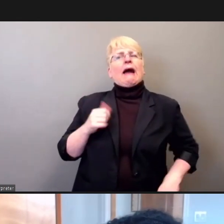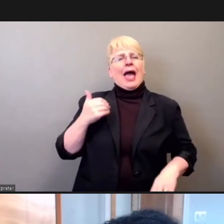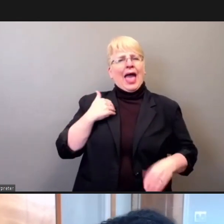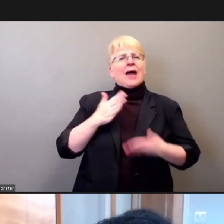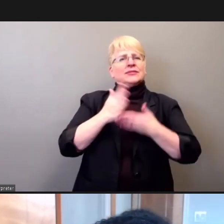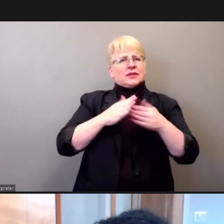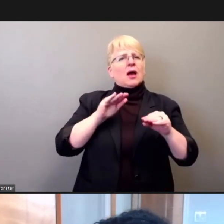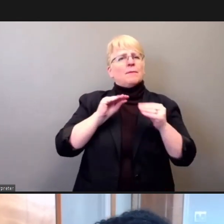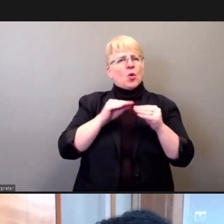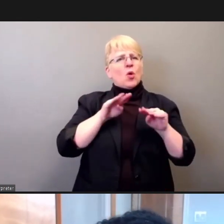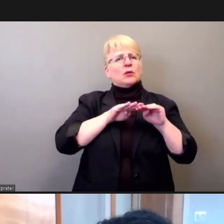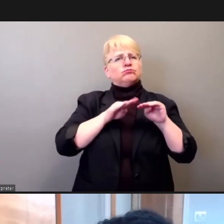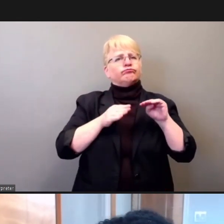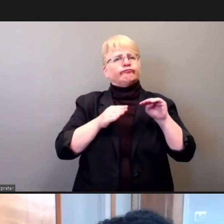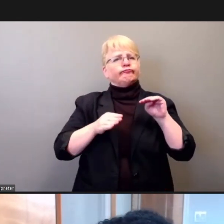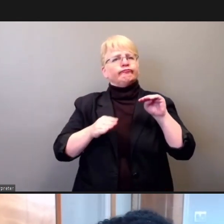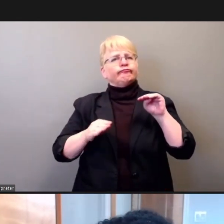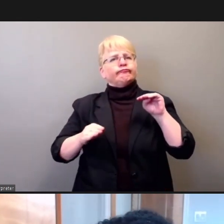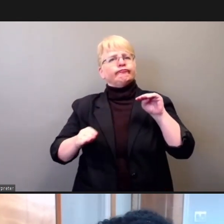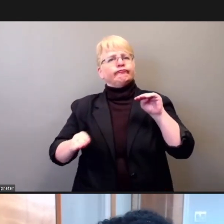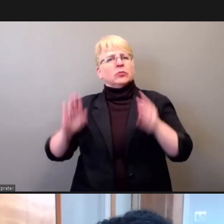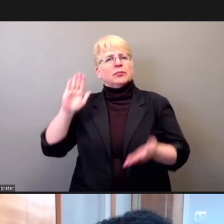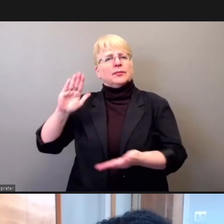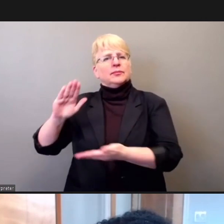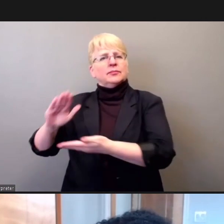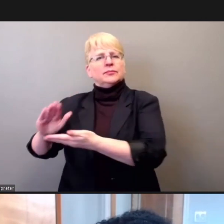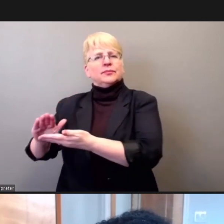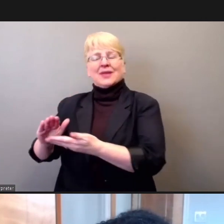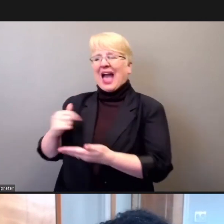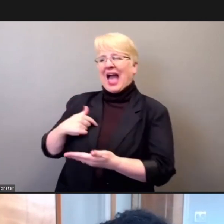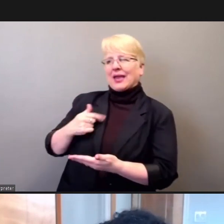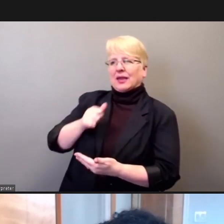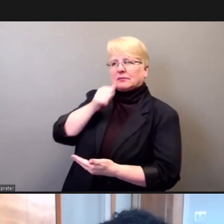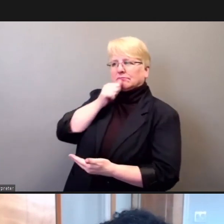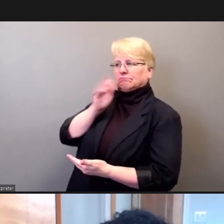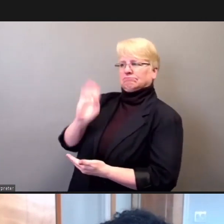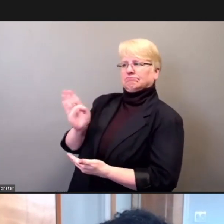to answer additional questions offline if you like. Thank you.